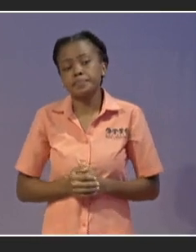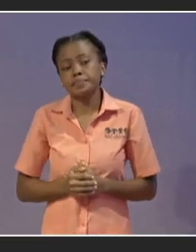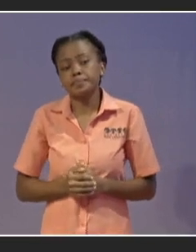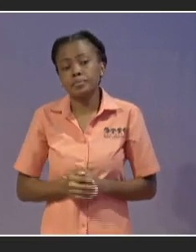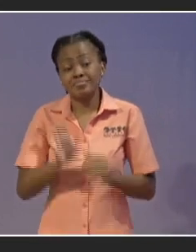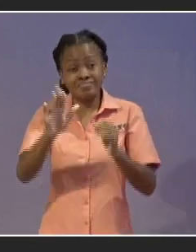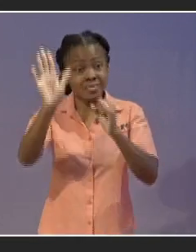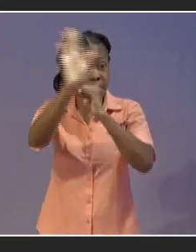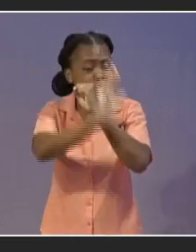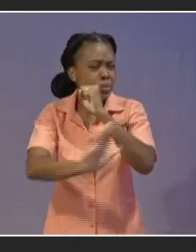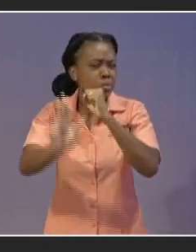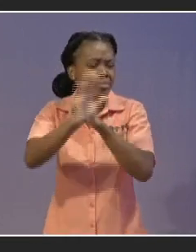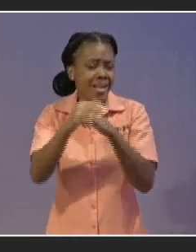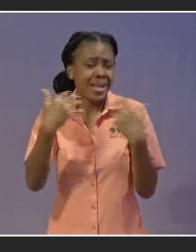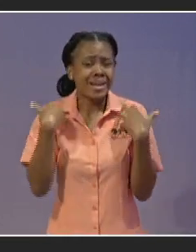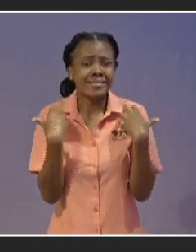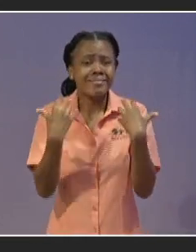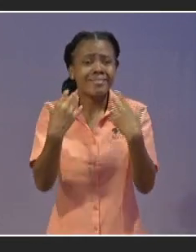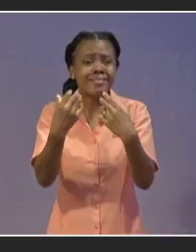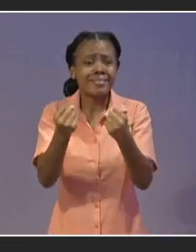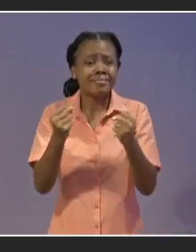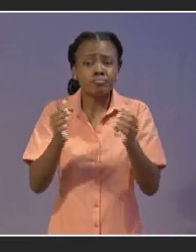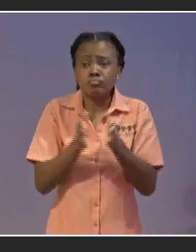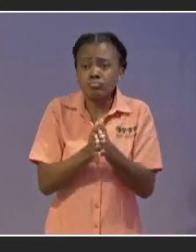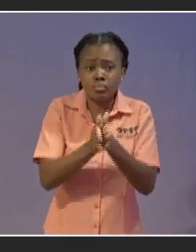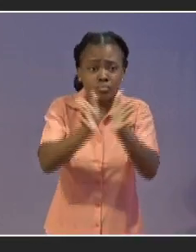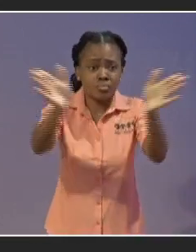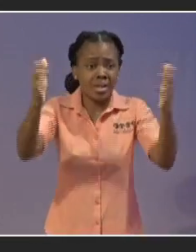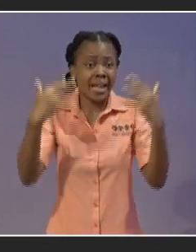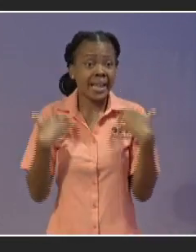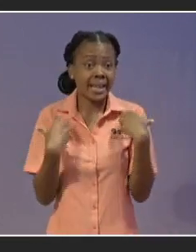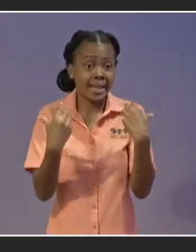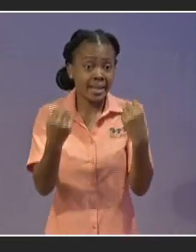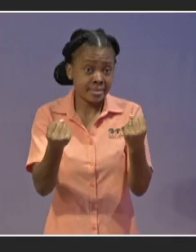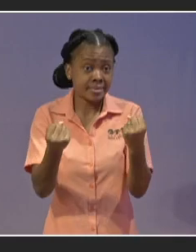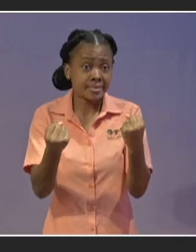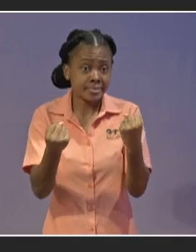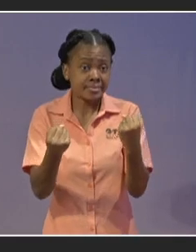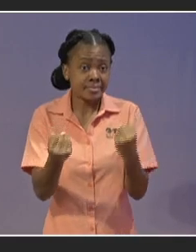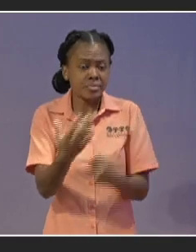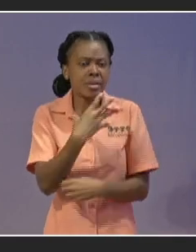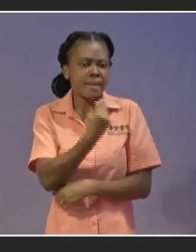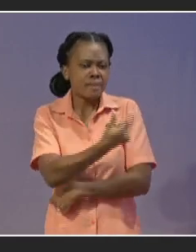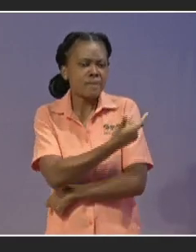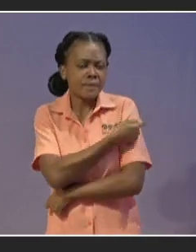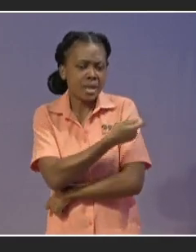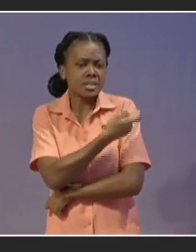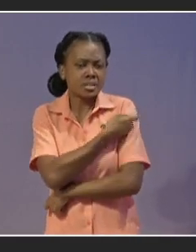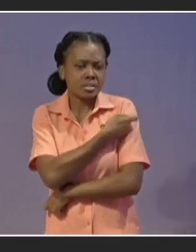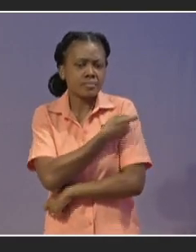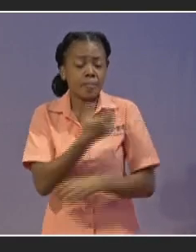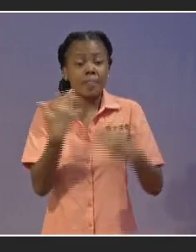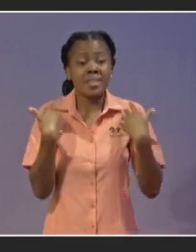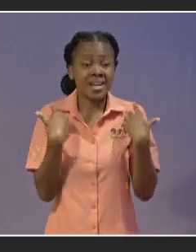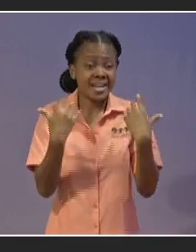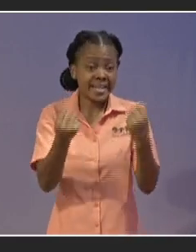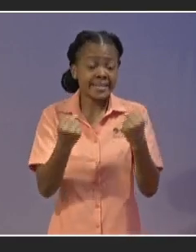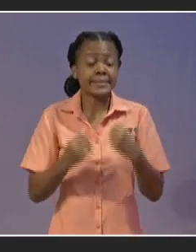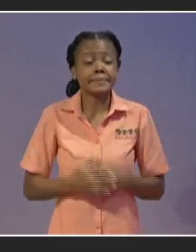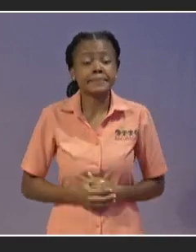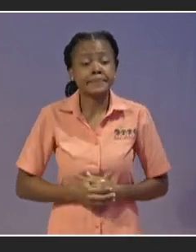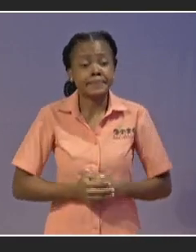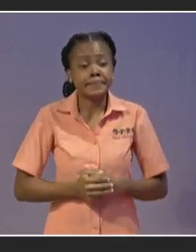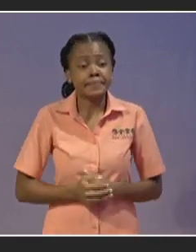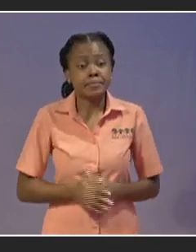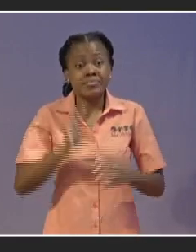the public health methods, as we know already, and there's also the vaccine health. But in addition to that, to me, it's all about a core